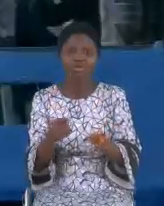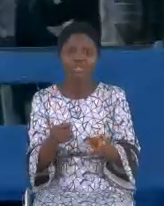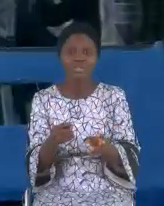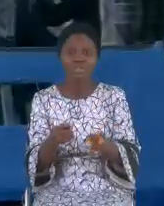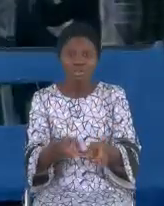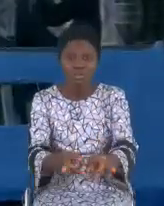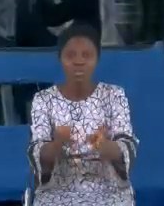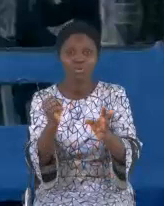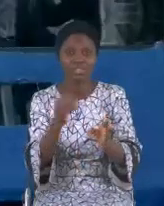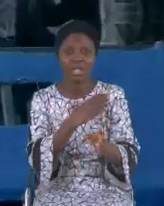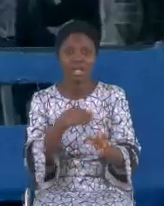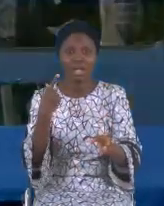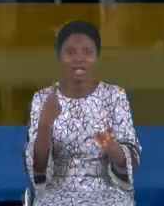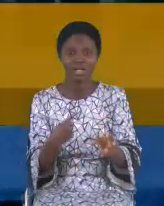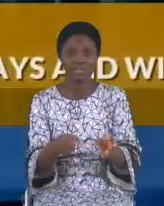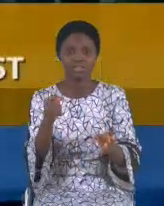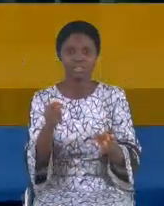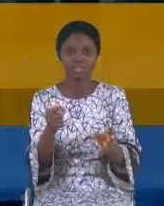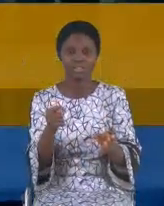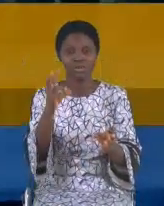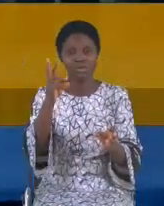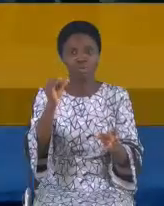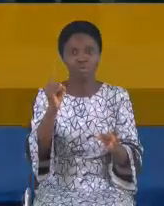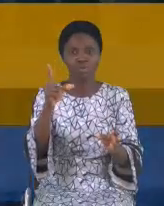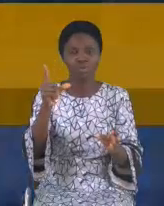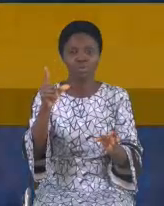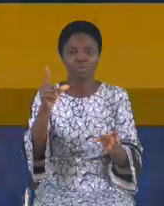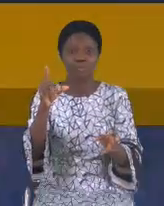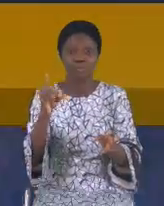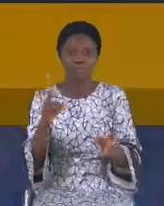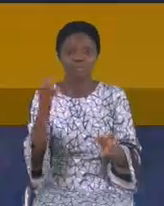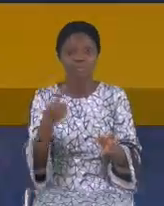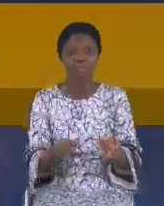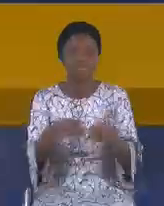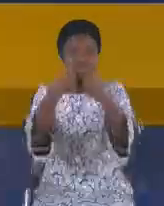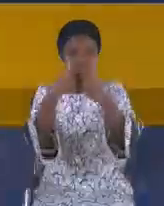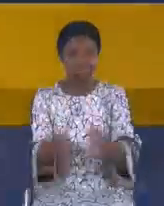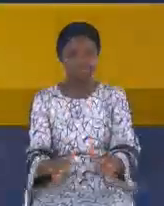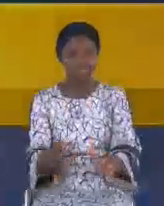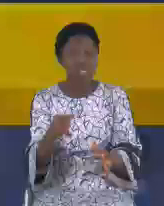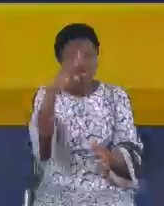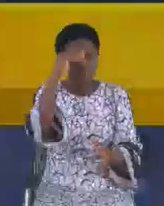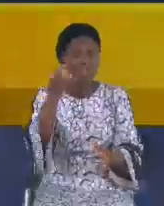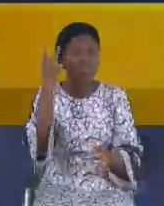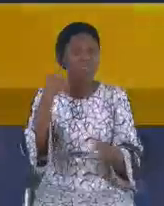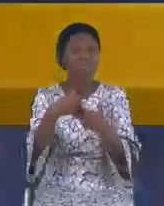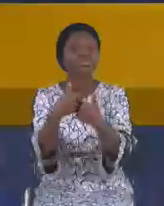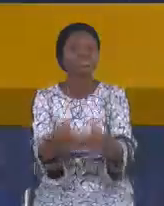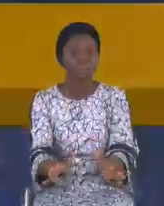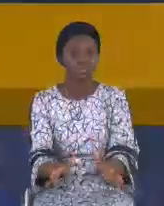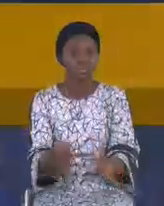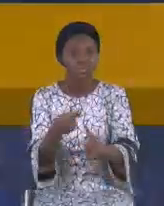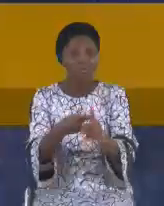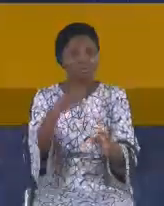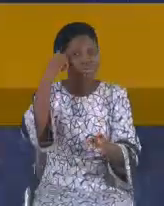the wiles of the lost. The man was lost. He was lost from his own